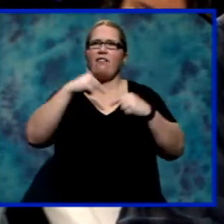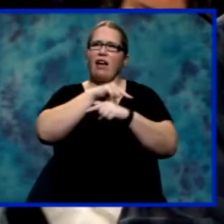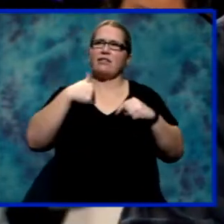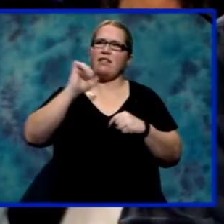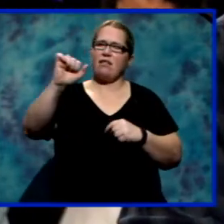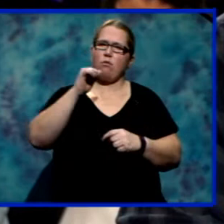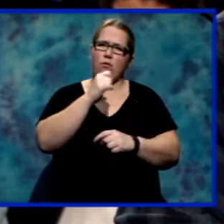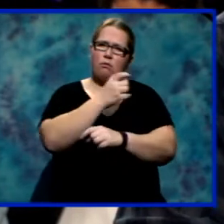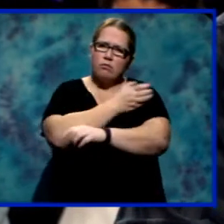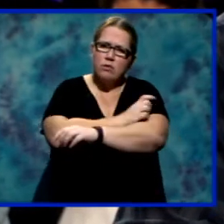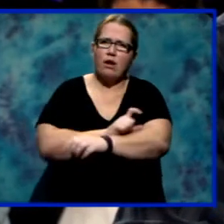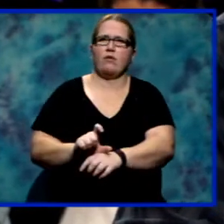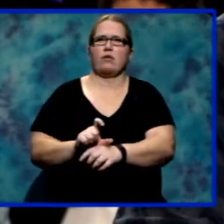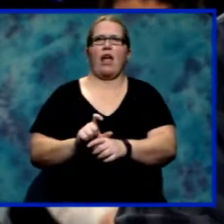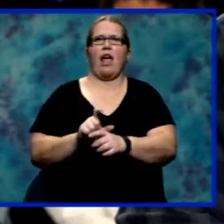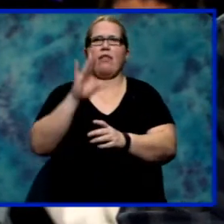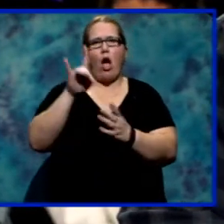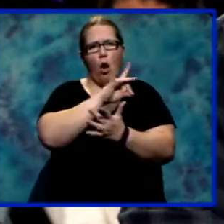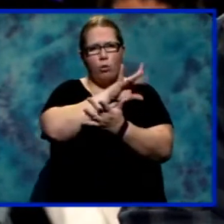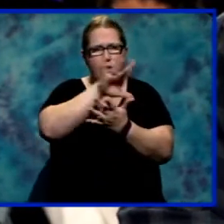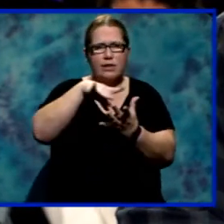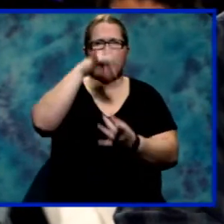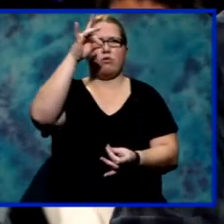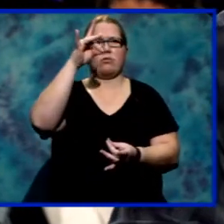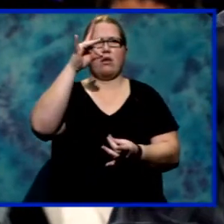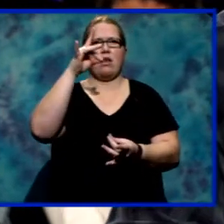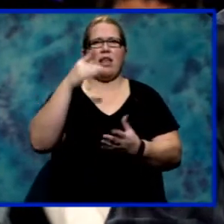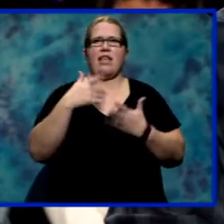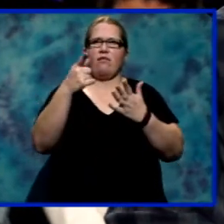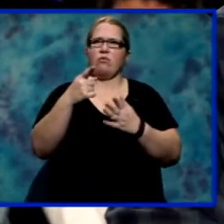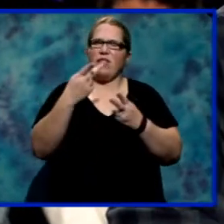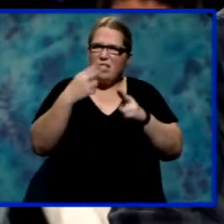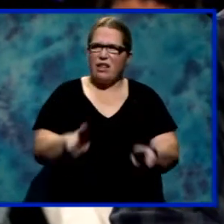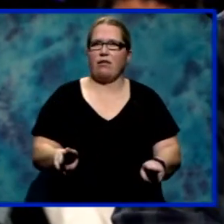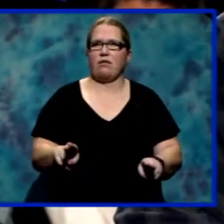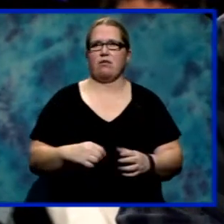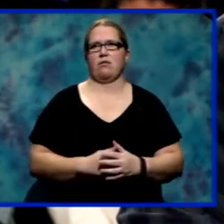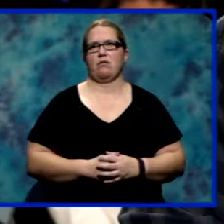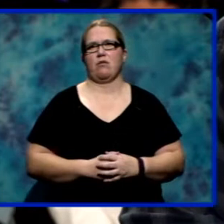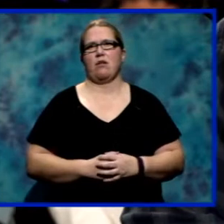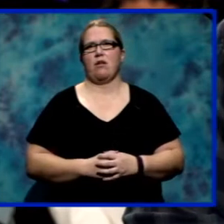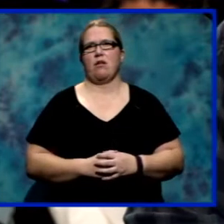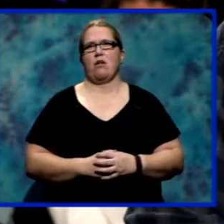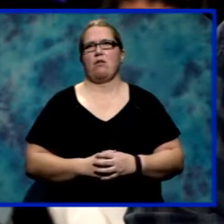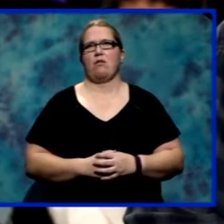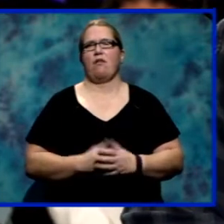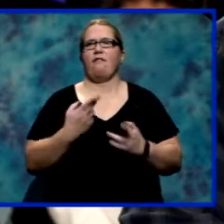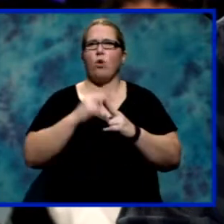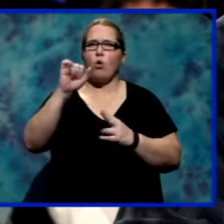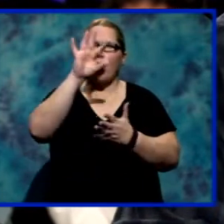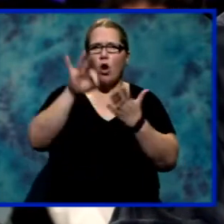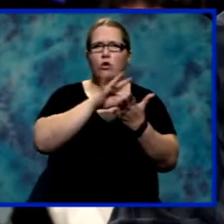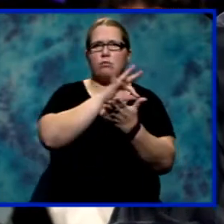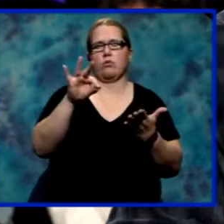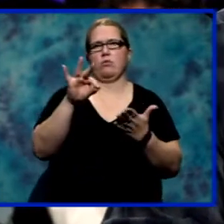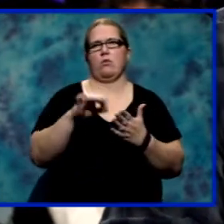courage, and may the Holy Spirit that drove them to death, Lord, drove them to the death for your gospel. May that